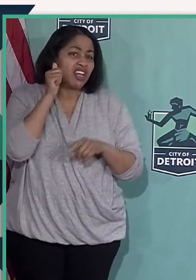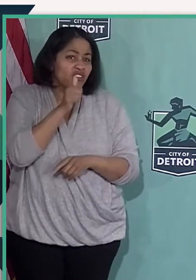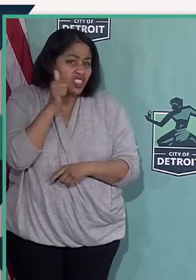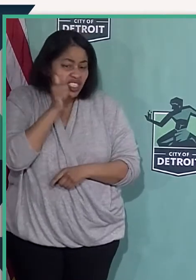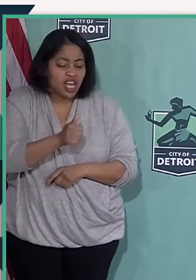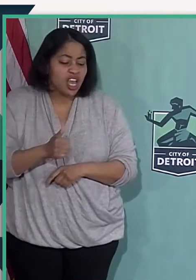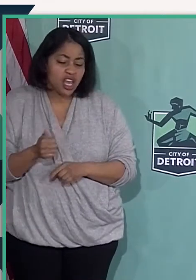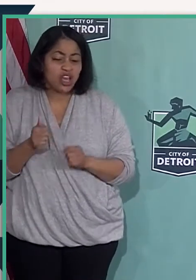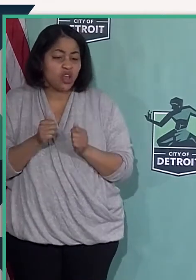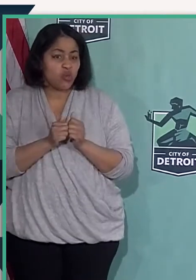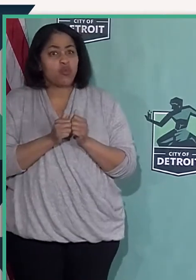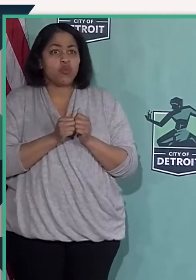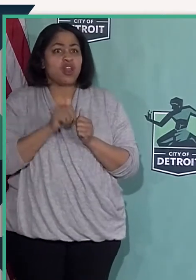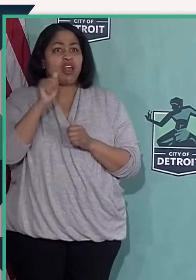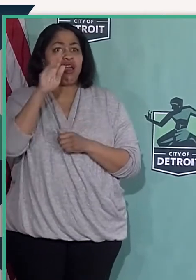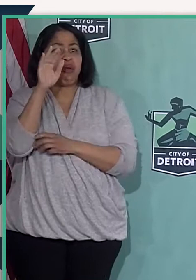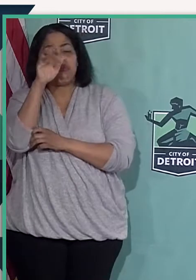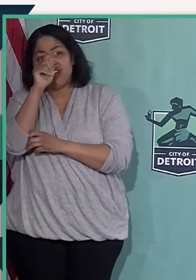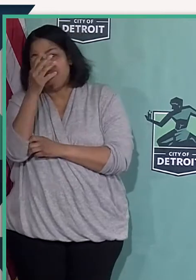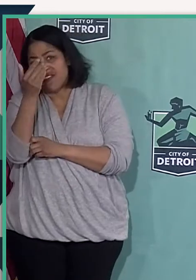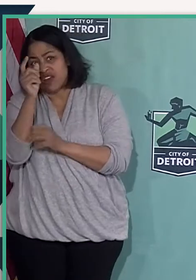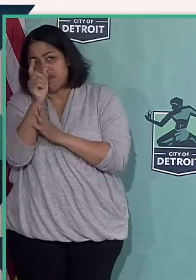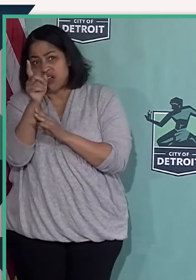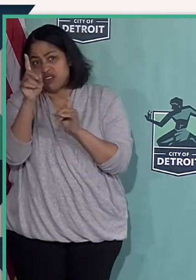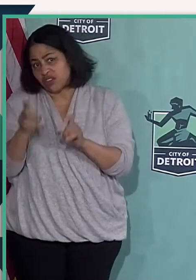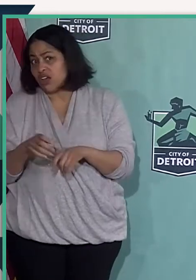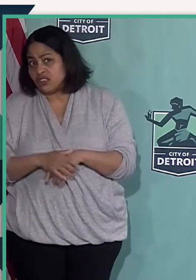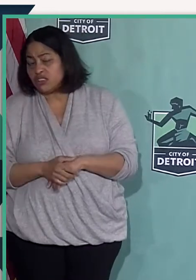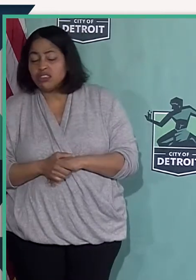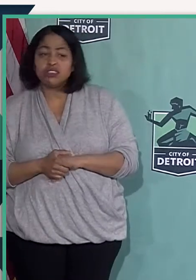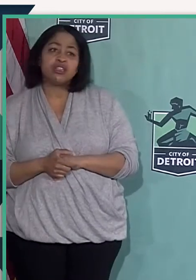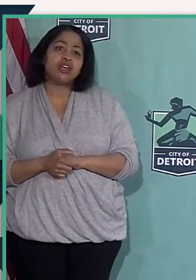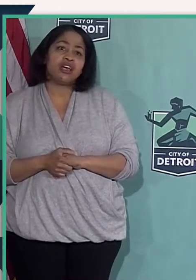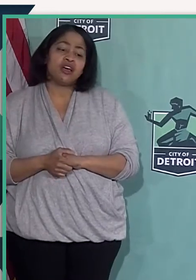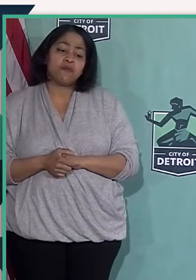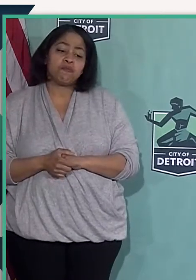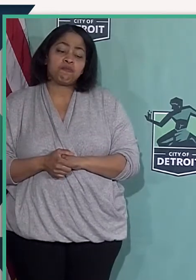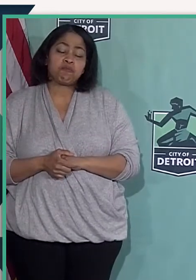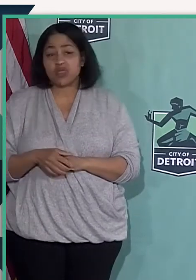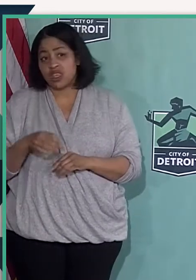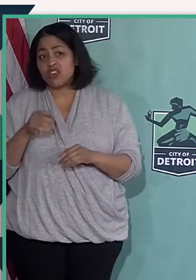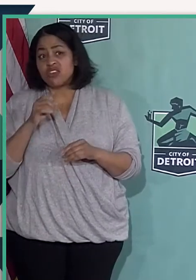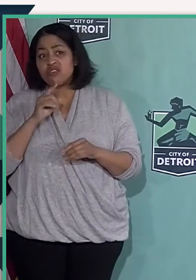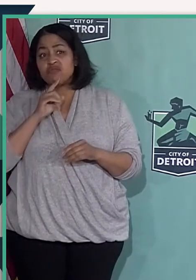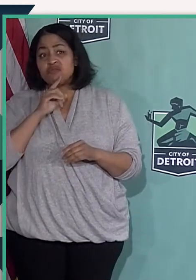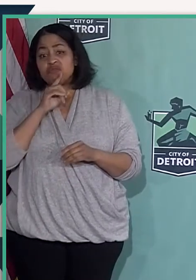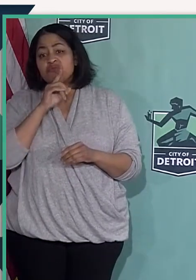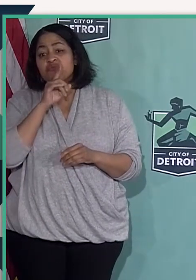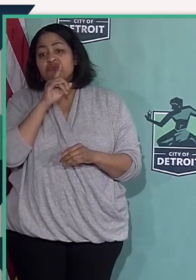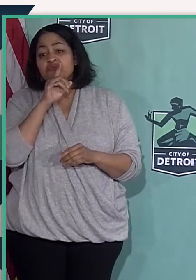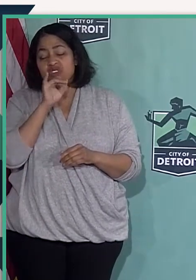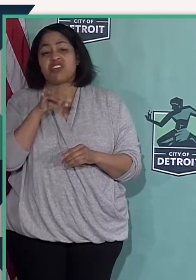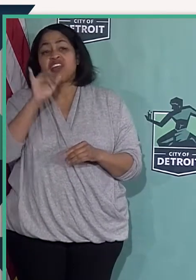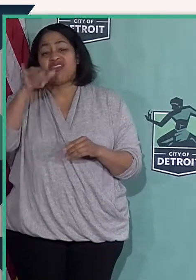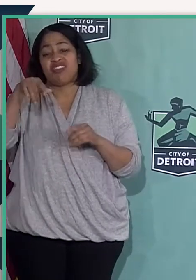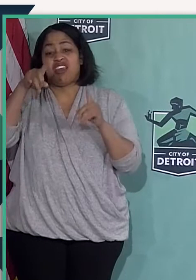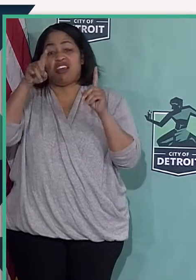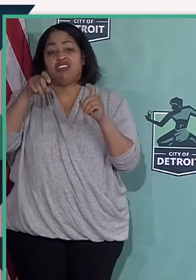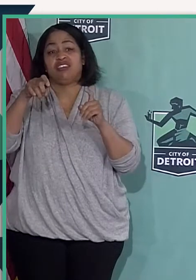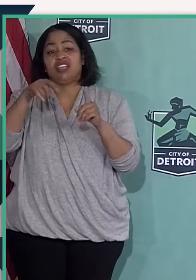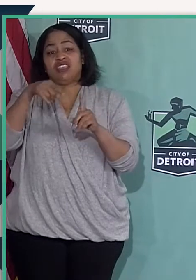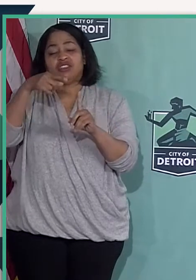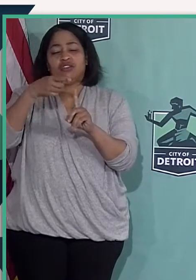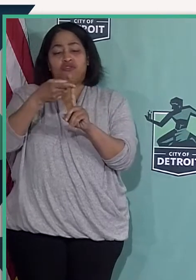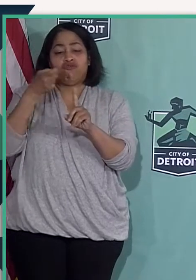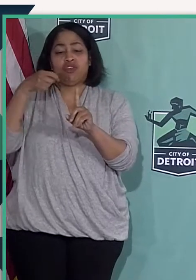day with the Abbott 15-minute tests, and it was the key from the Detroit Police